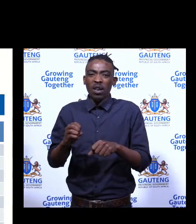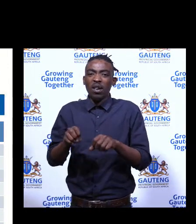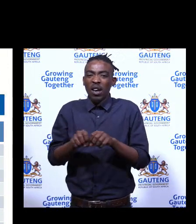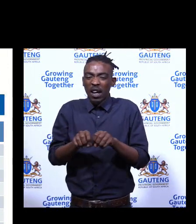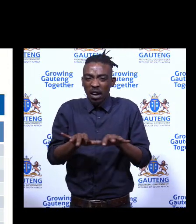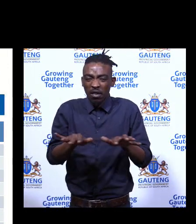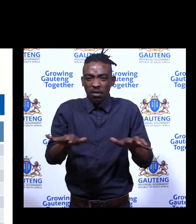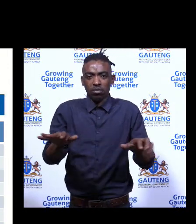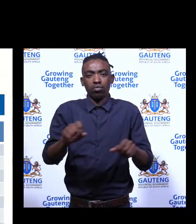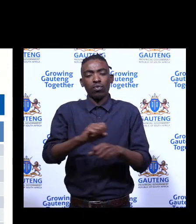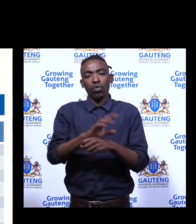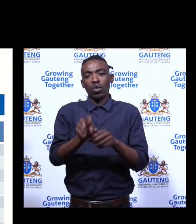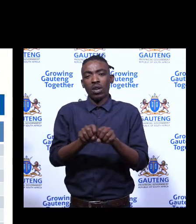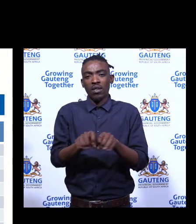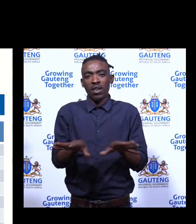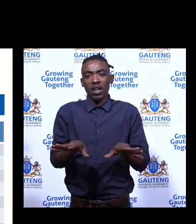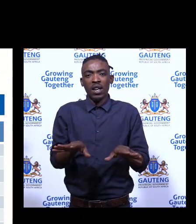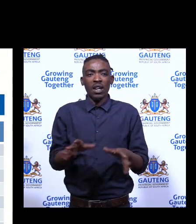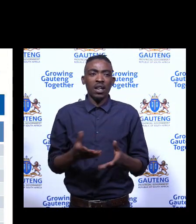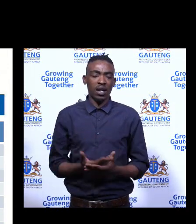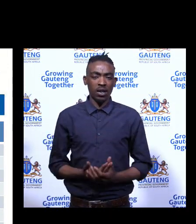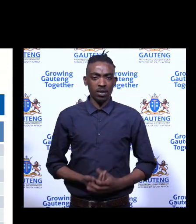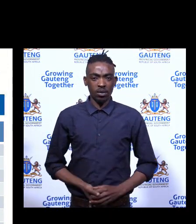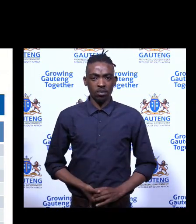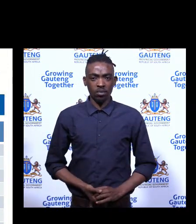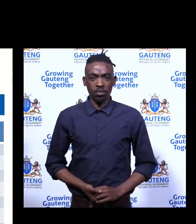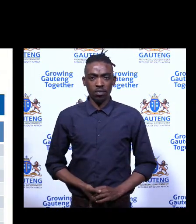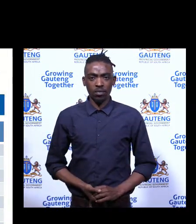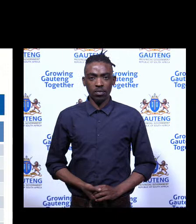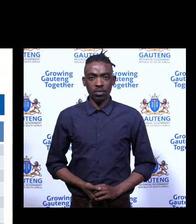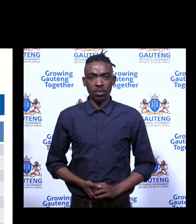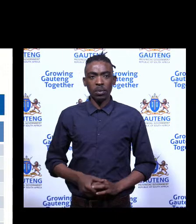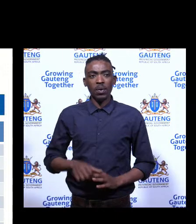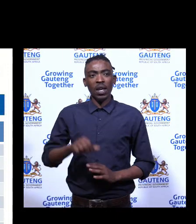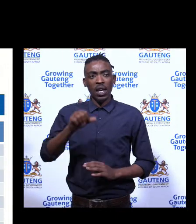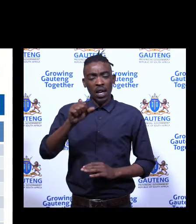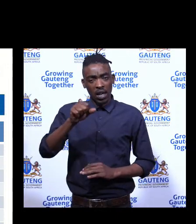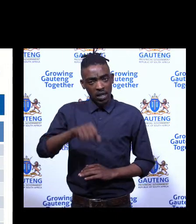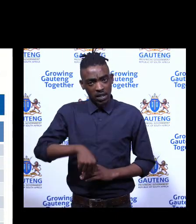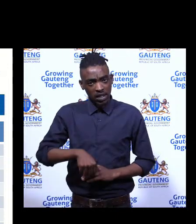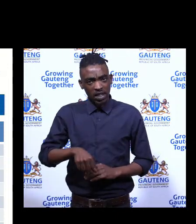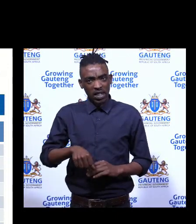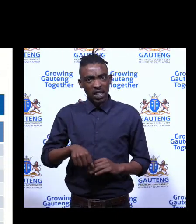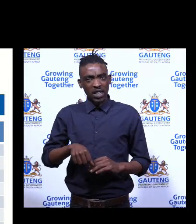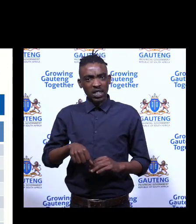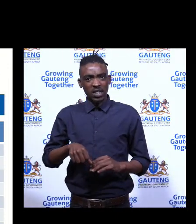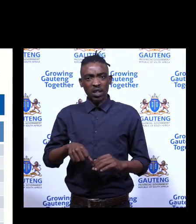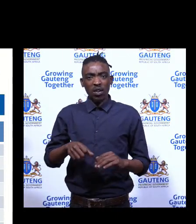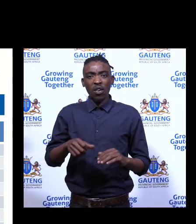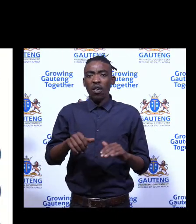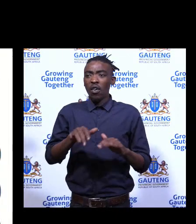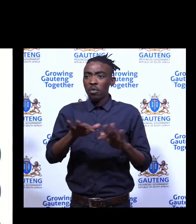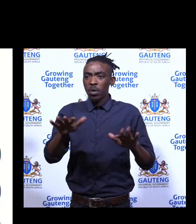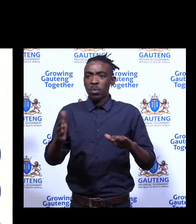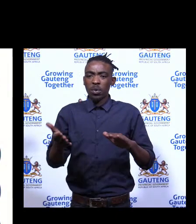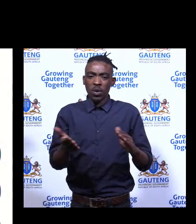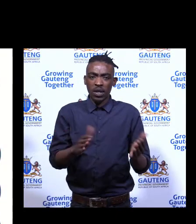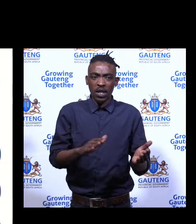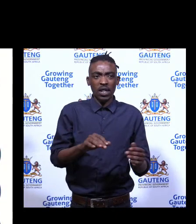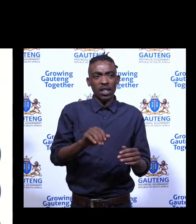are infected, or even in the last part when we deal with issues of end of life or